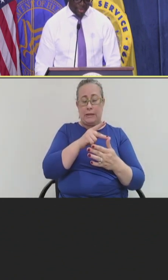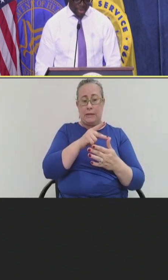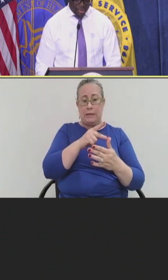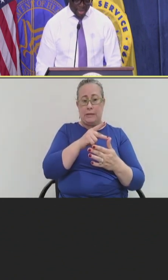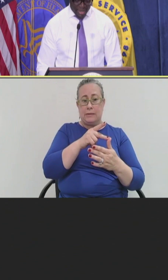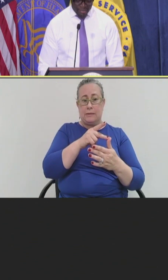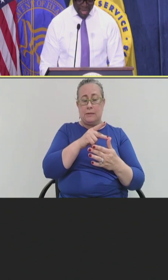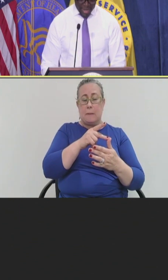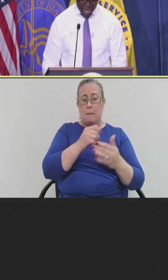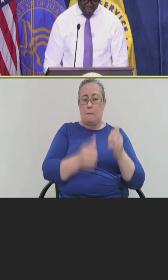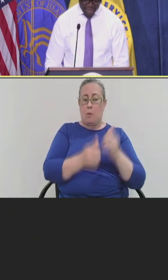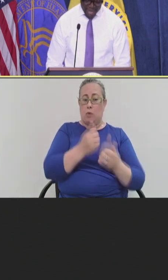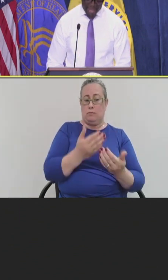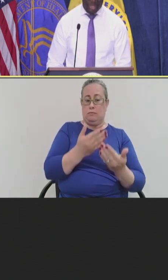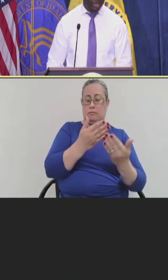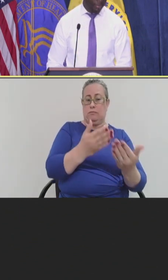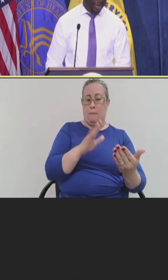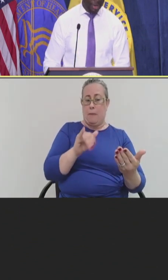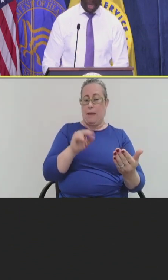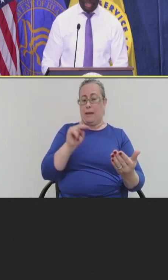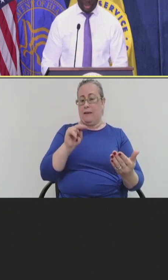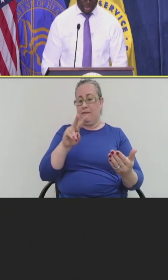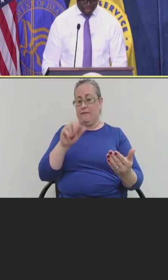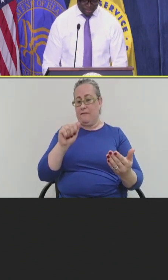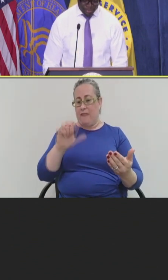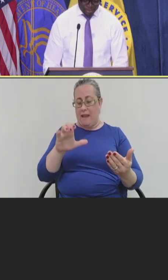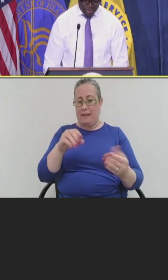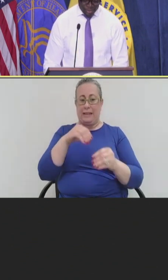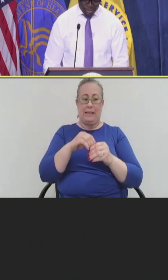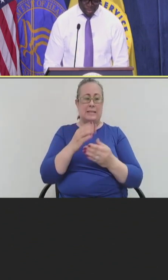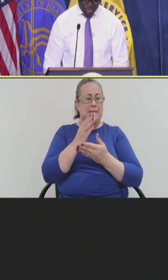mostly recommended by NVAC in some variation.